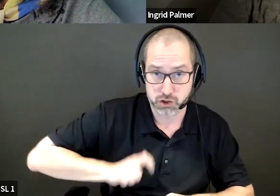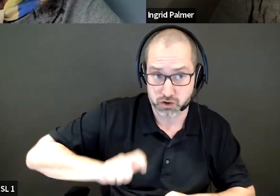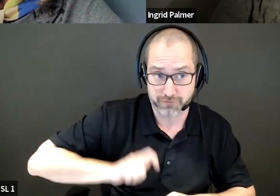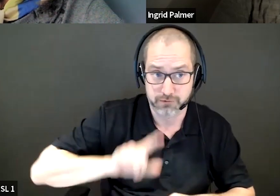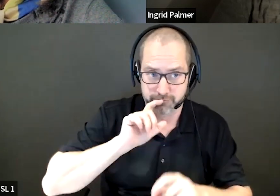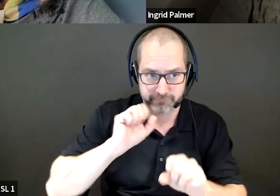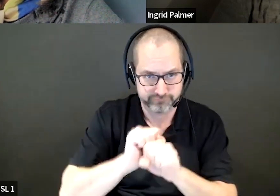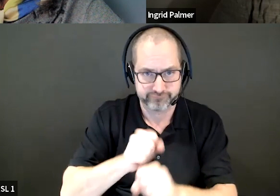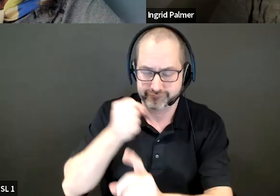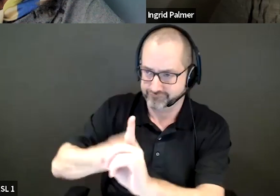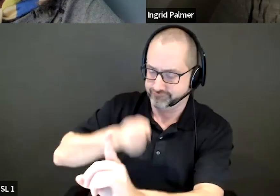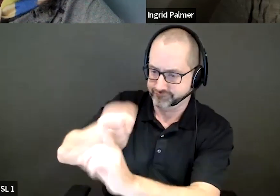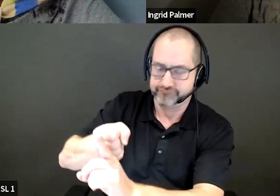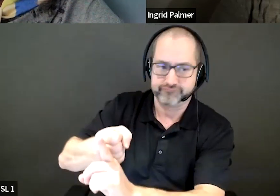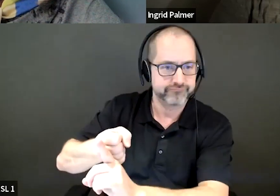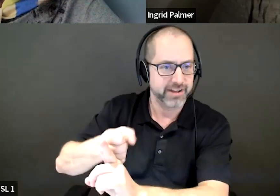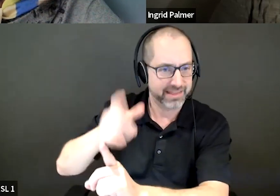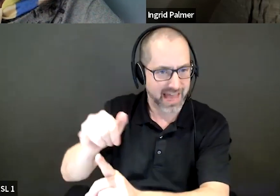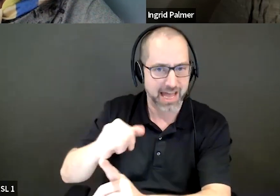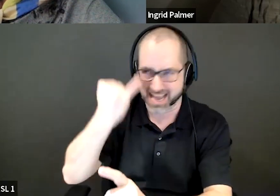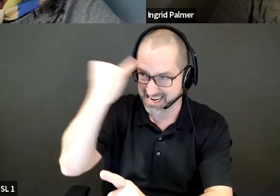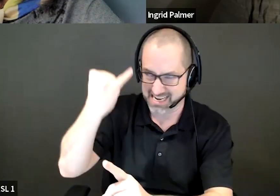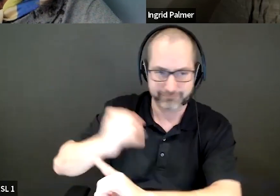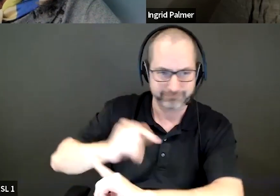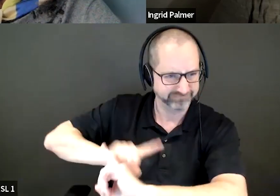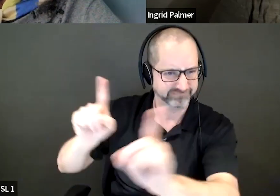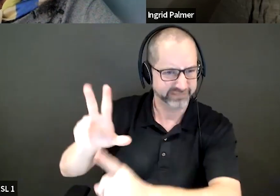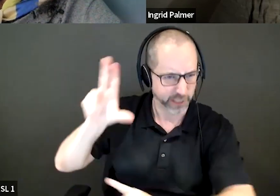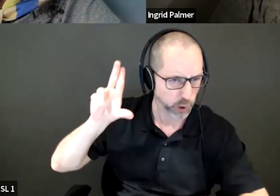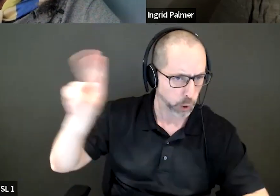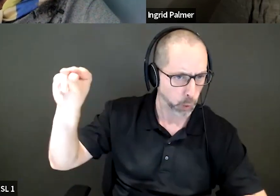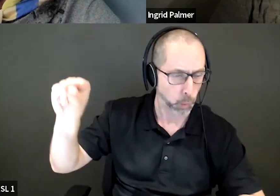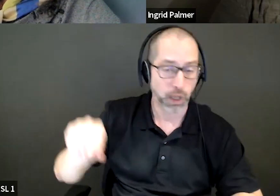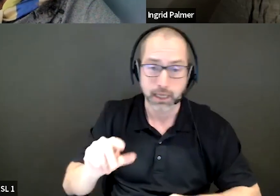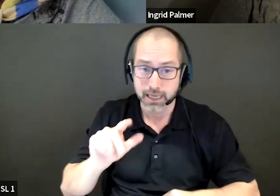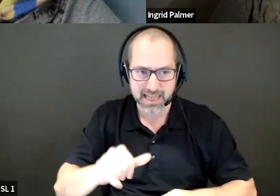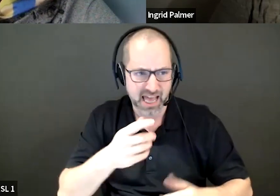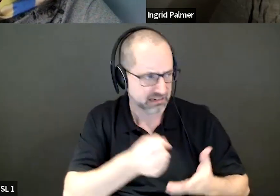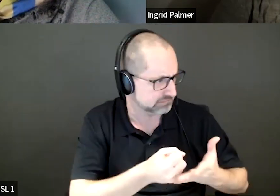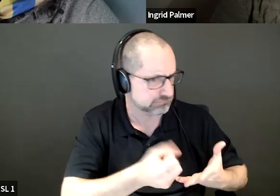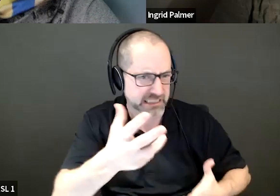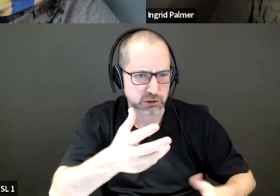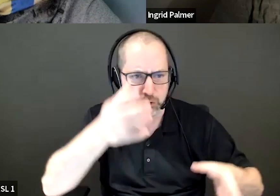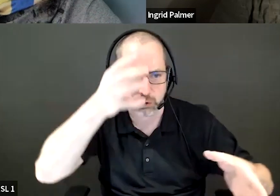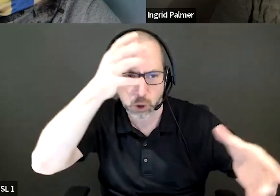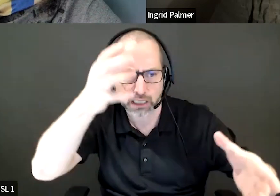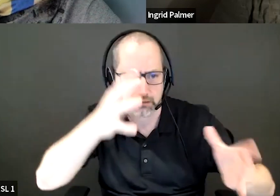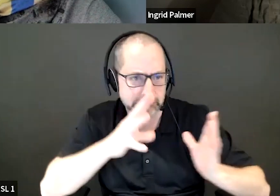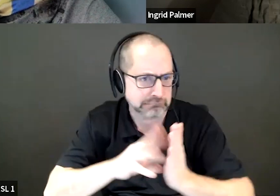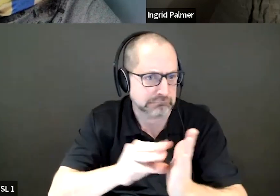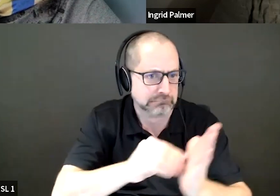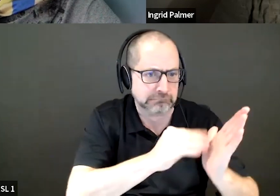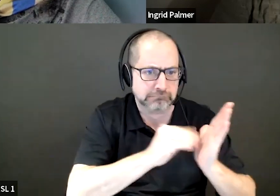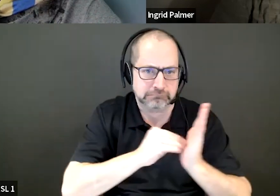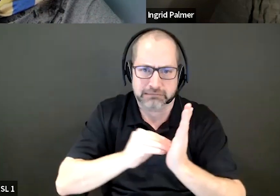that forward and said no. Through this incredible wealth of knowledge that we've been learning at this conference, let us all